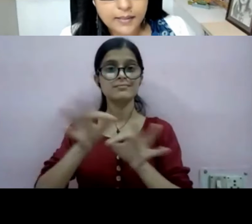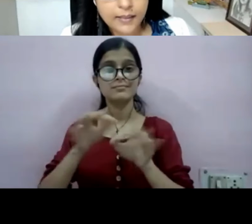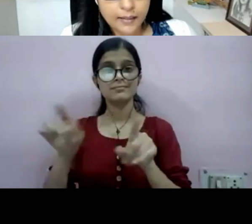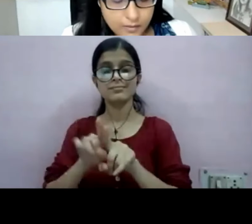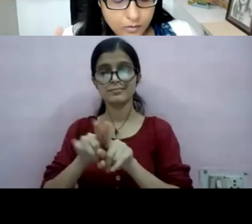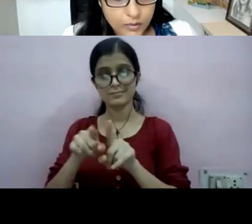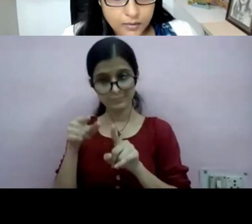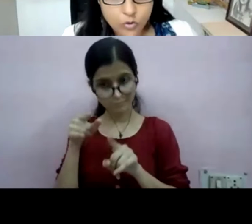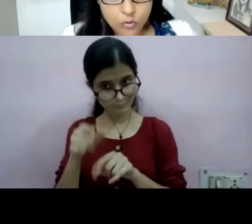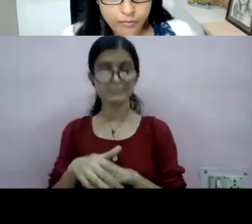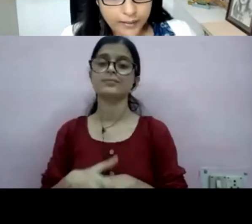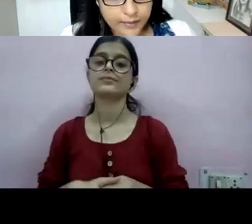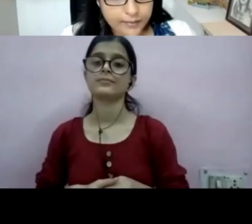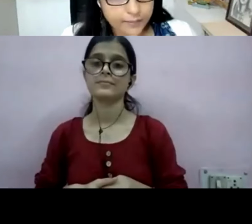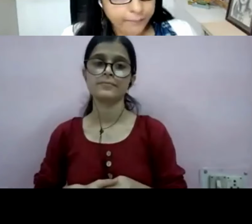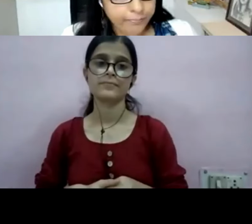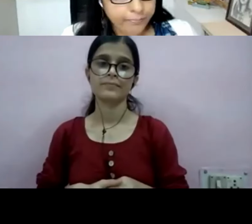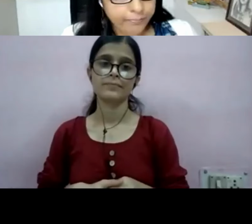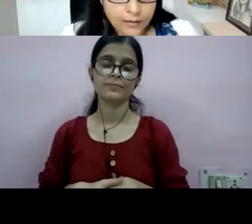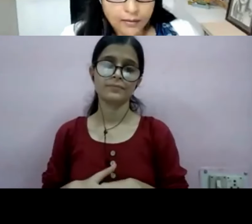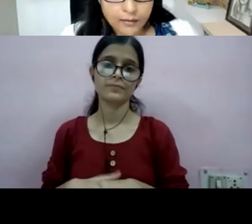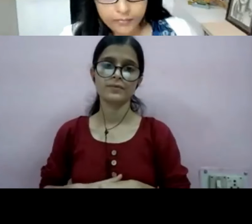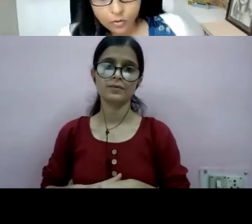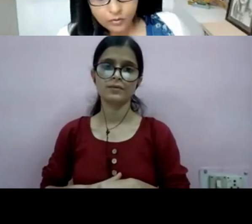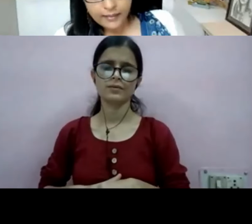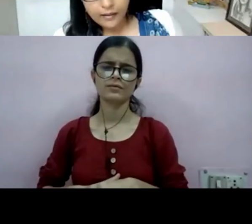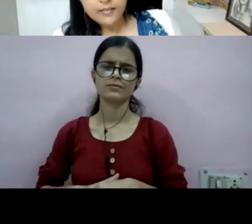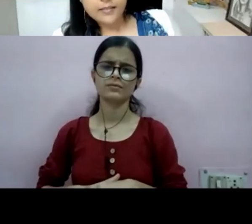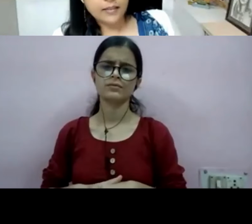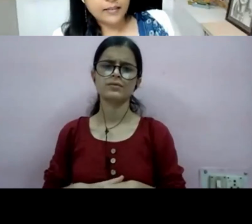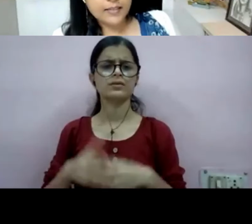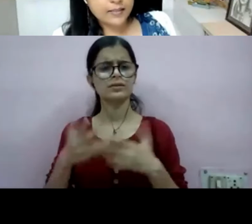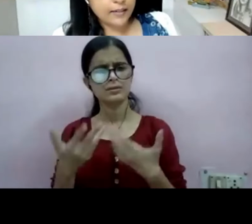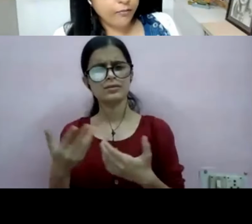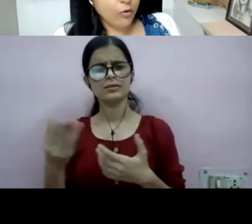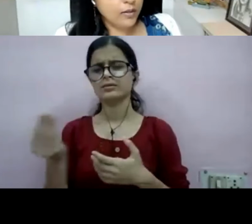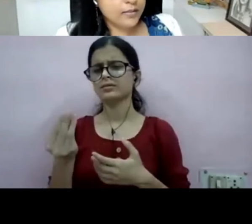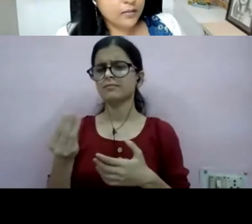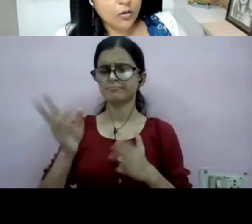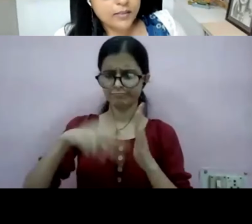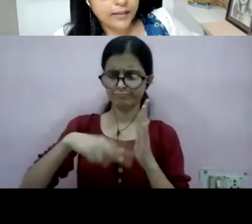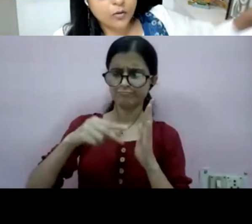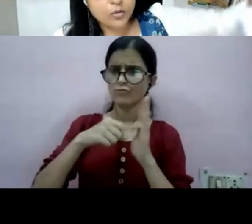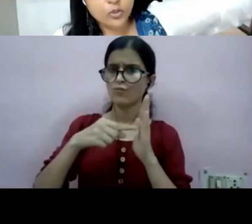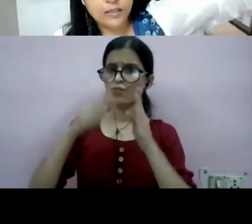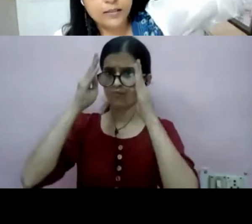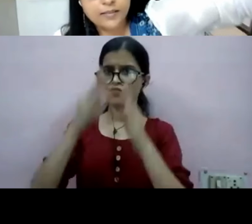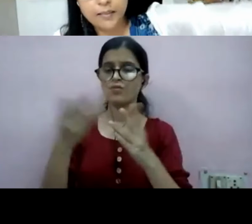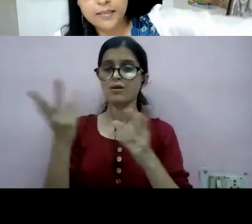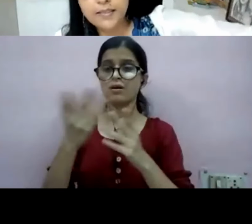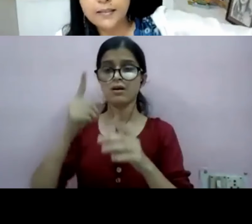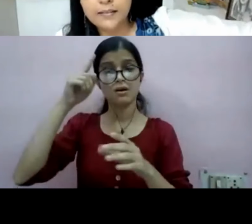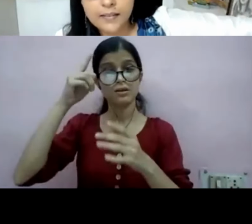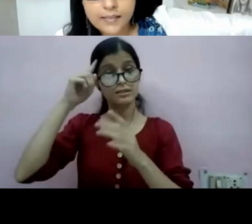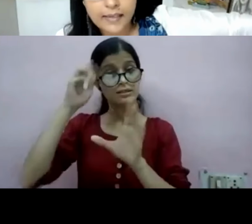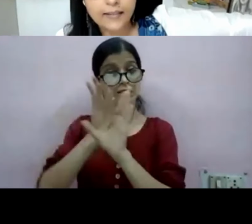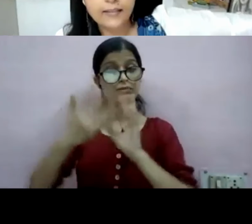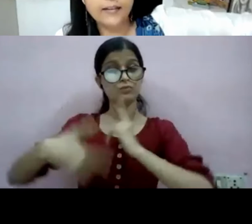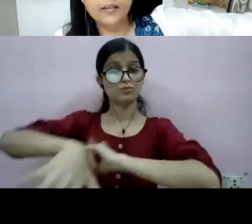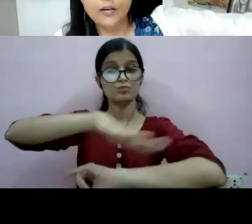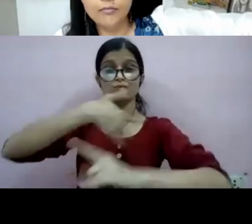Thomas. Just wanted to flag that. So there are studies that focus on psychosocial disability, and in